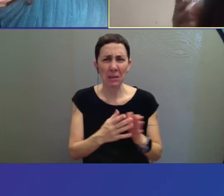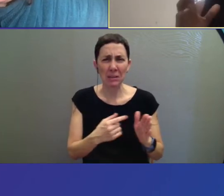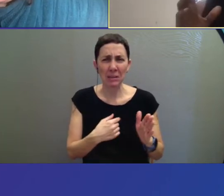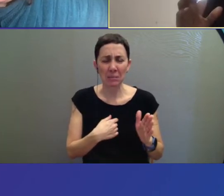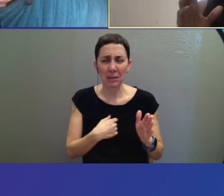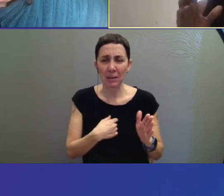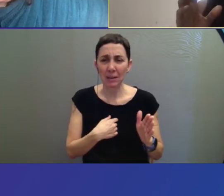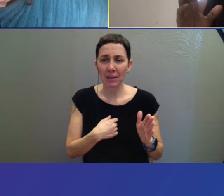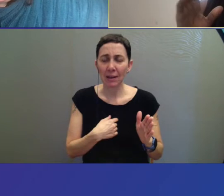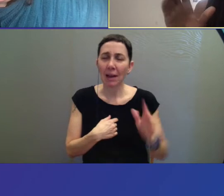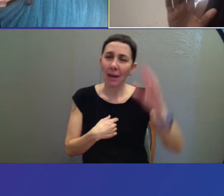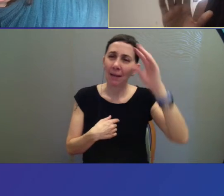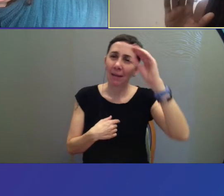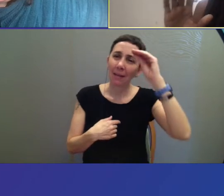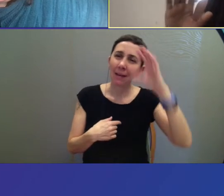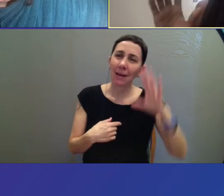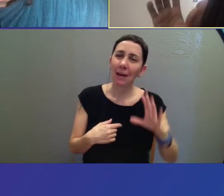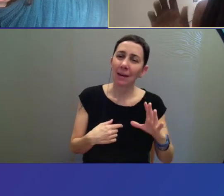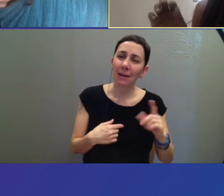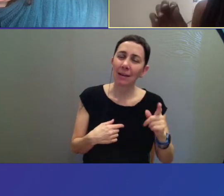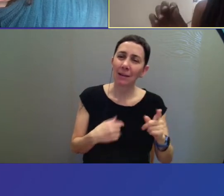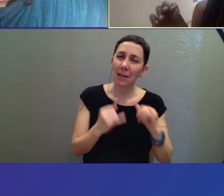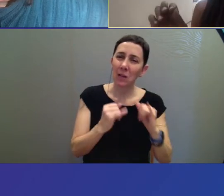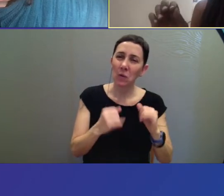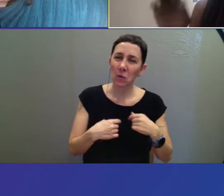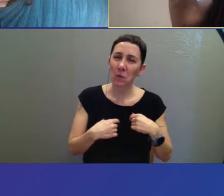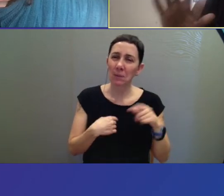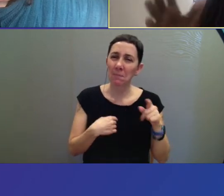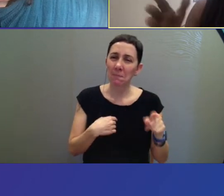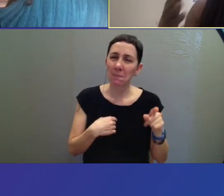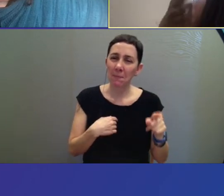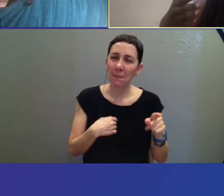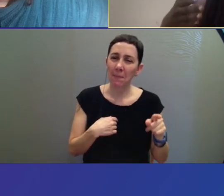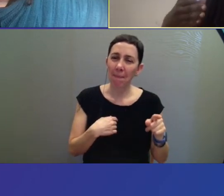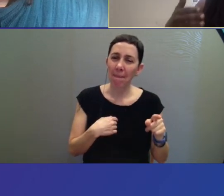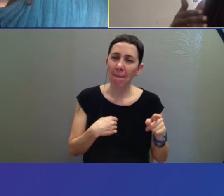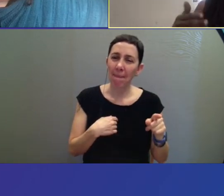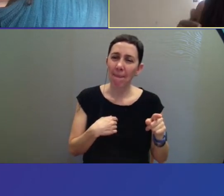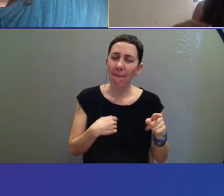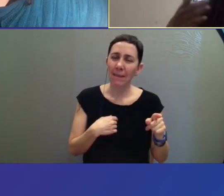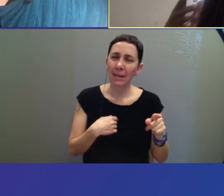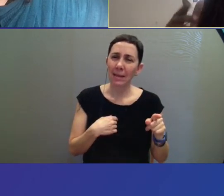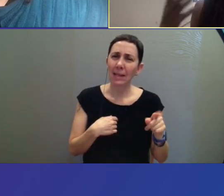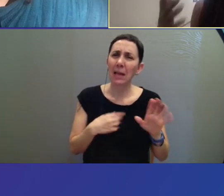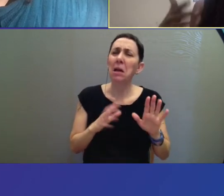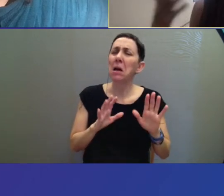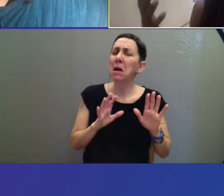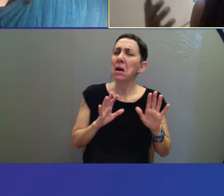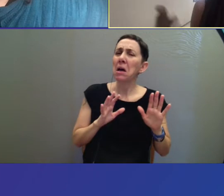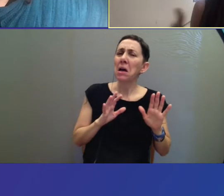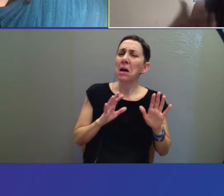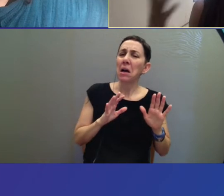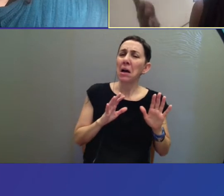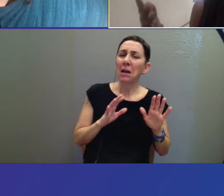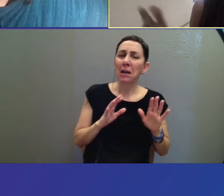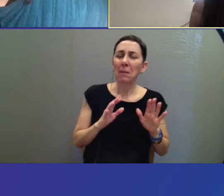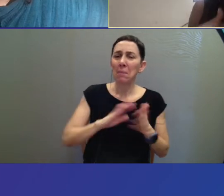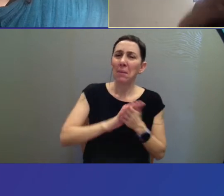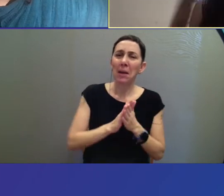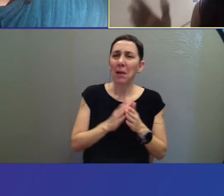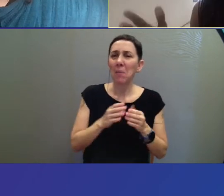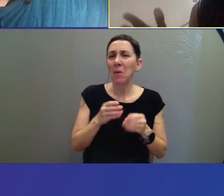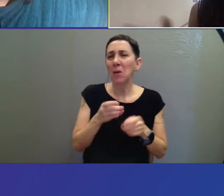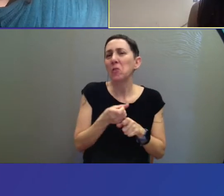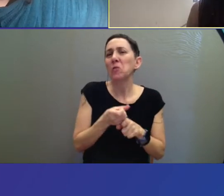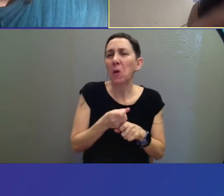you know, the man that was interviewing me backed out of it, and we ended up making a joke about it